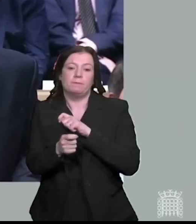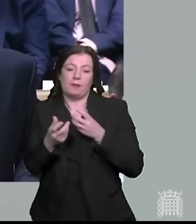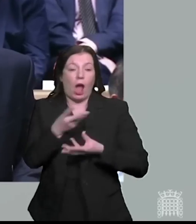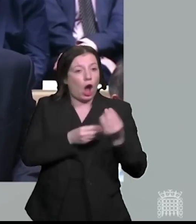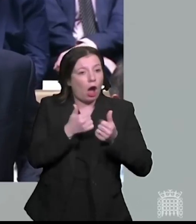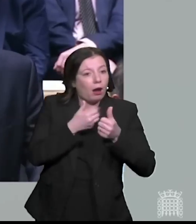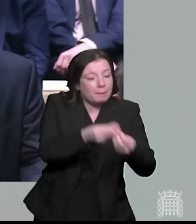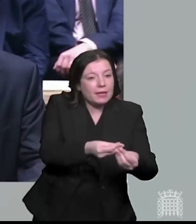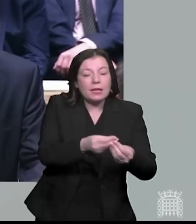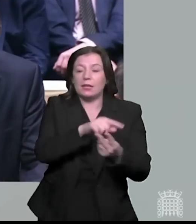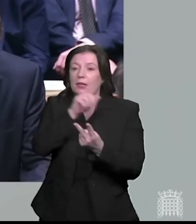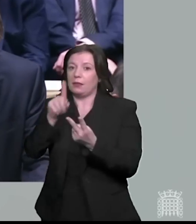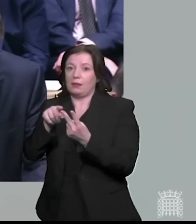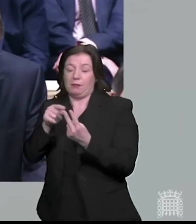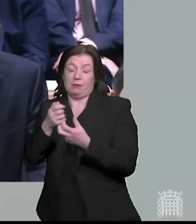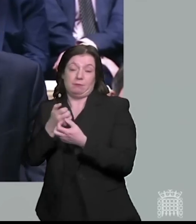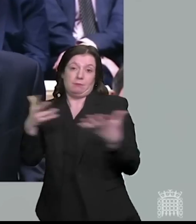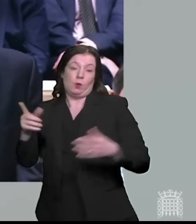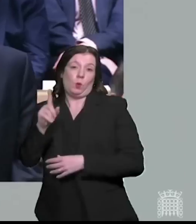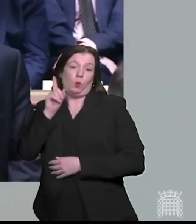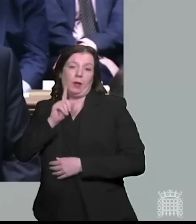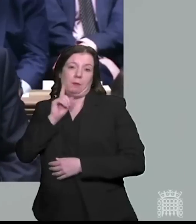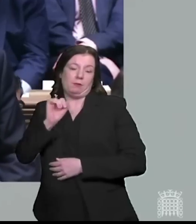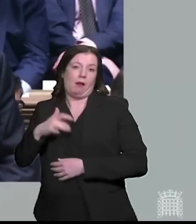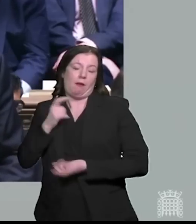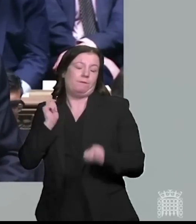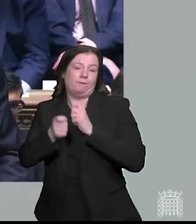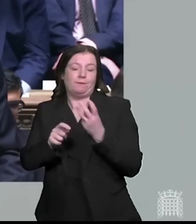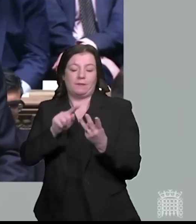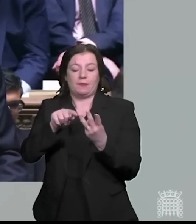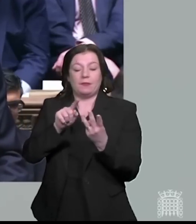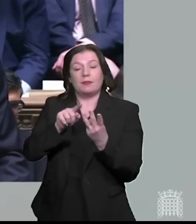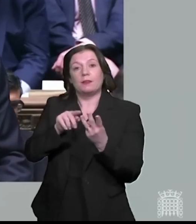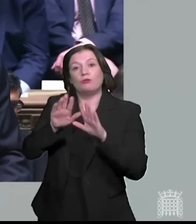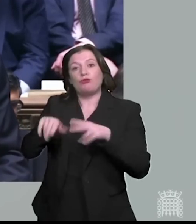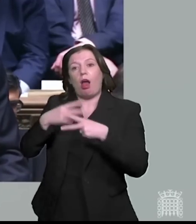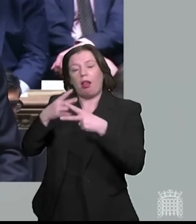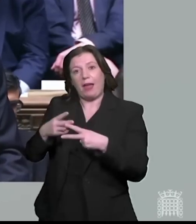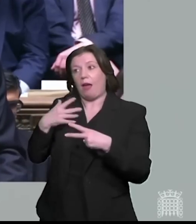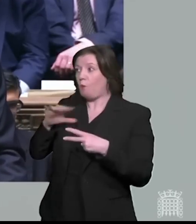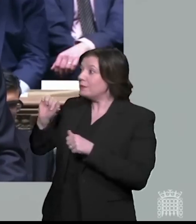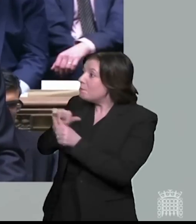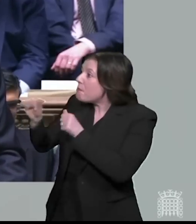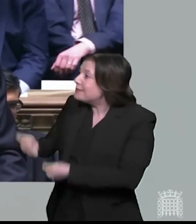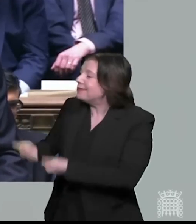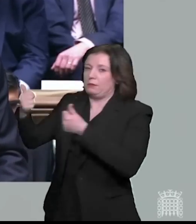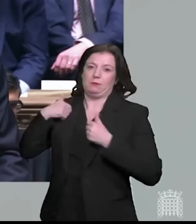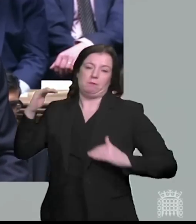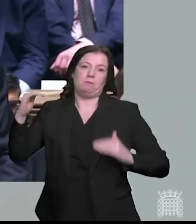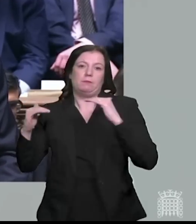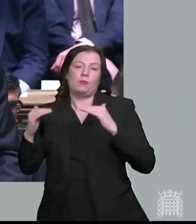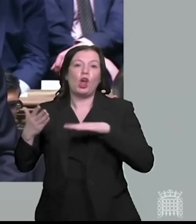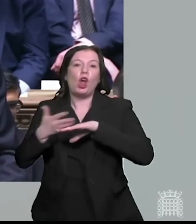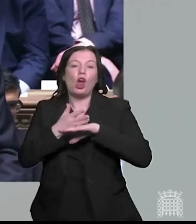economy, transform the lives of thousands of women and build a childcare system comparable to the best. A major early years reform for